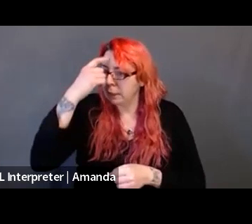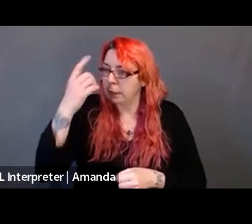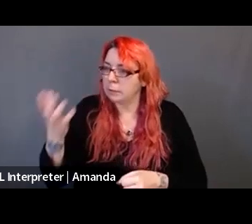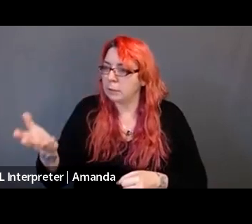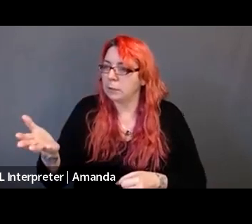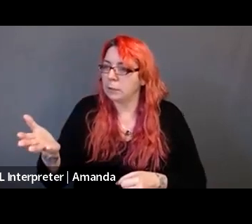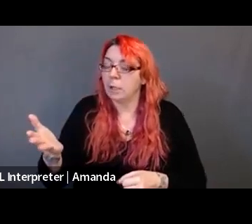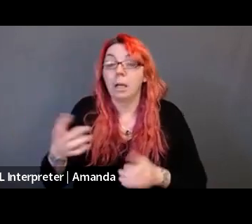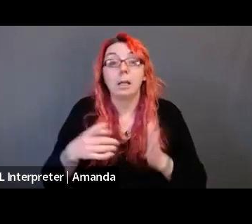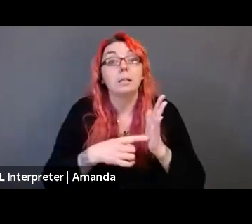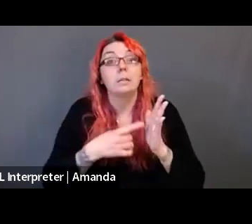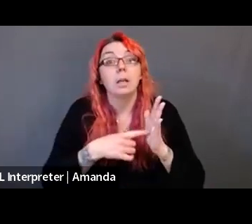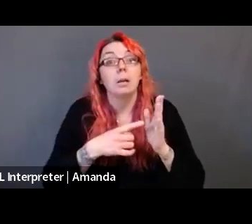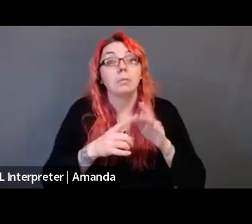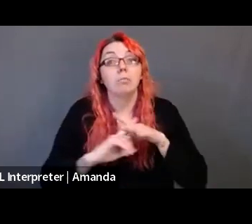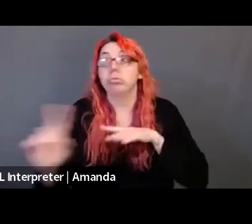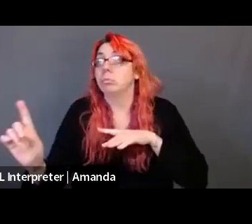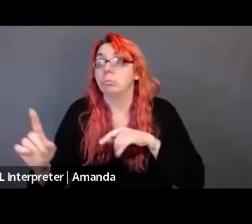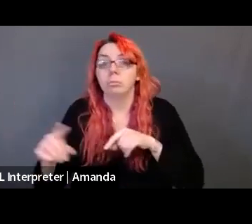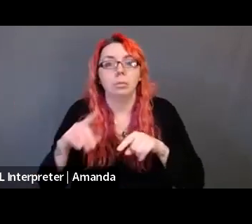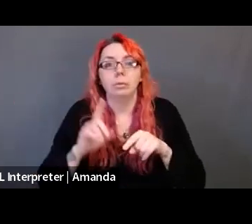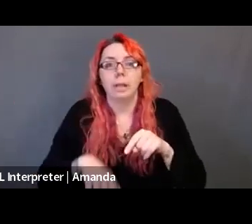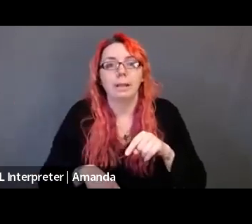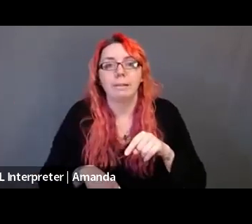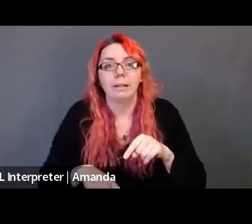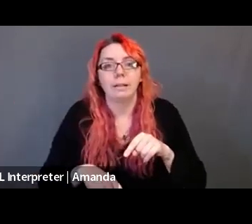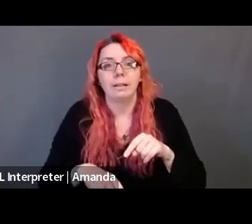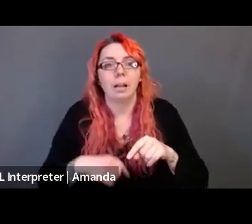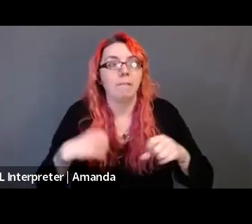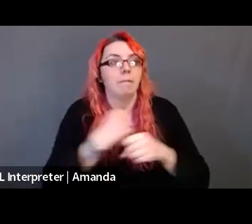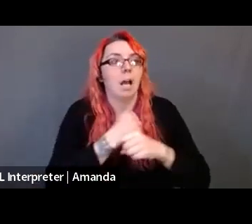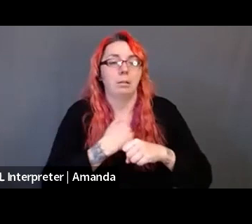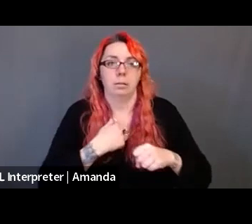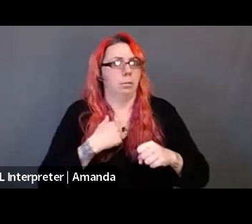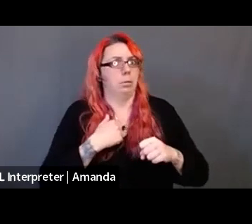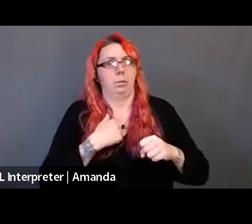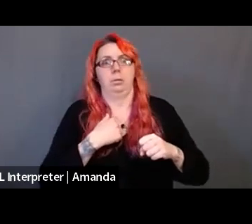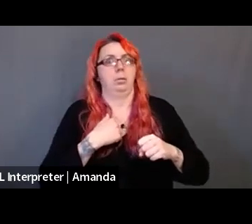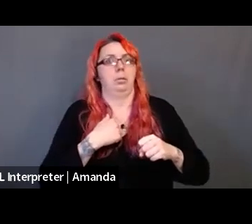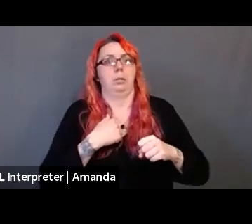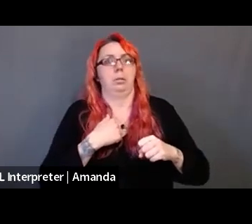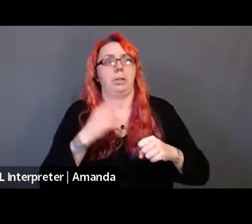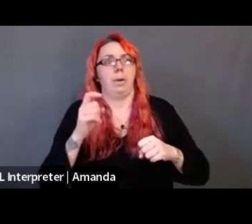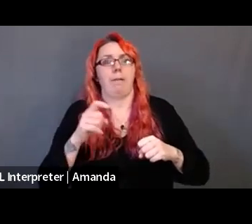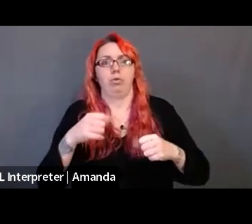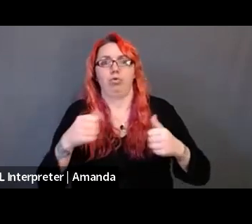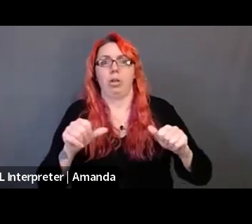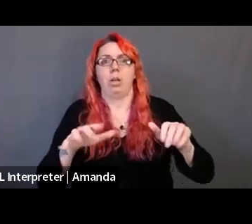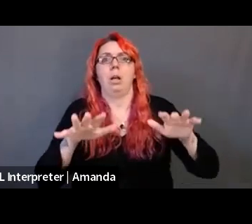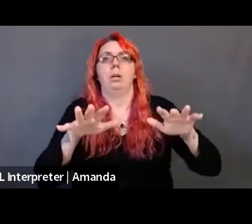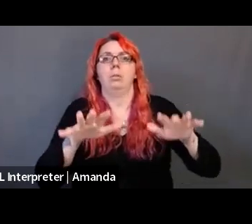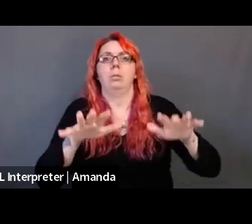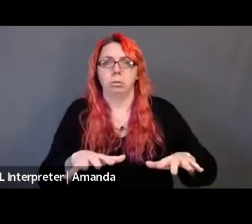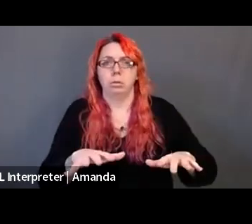can't escape the situation and you've got to de-escalate, but sometimes the de-escalating makes the